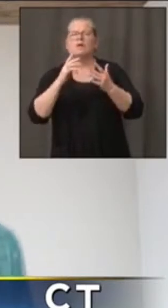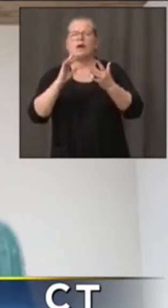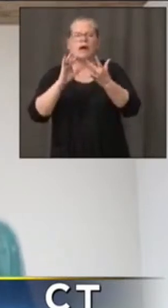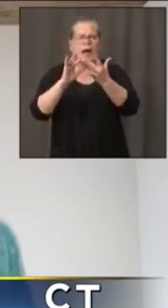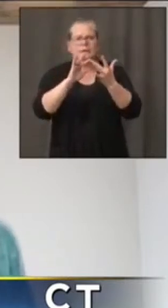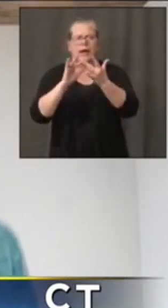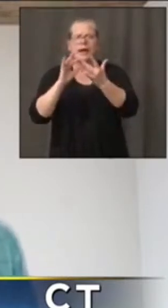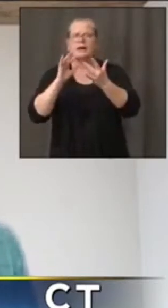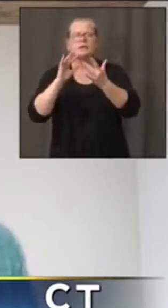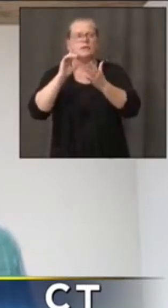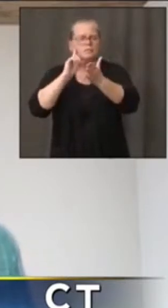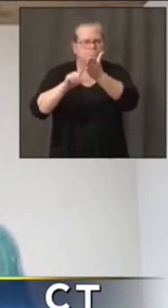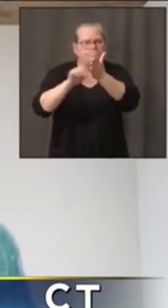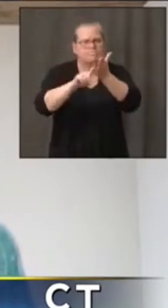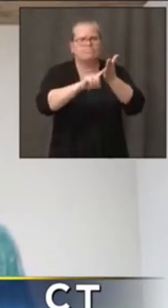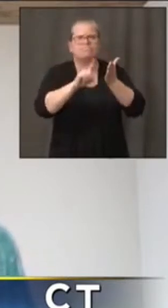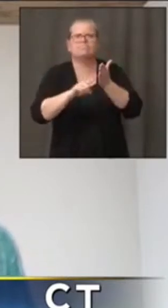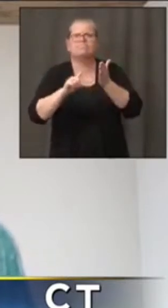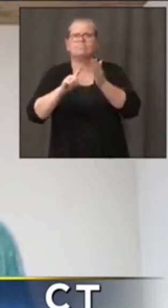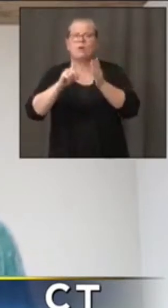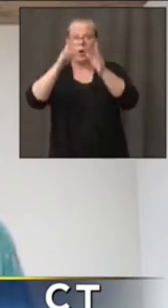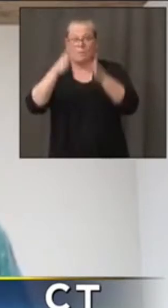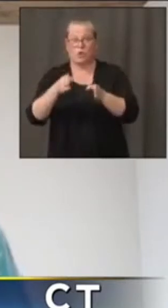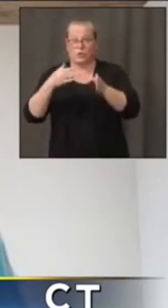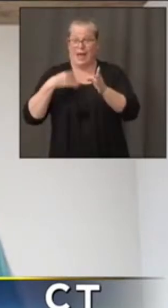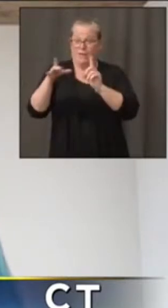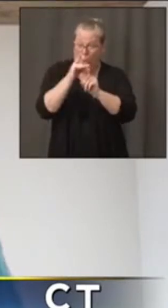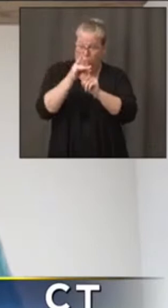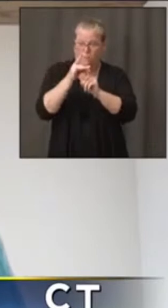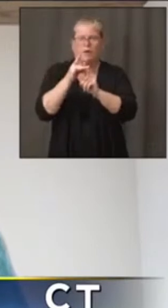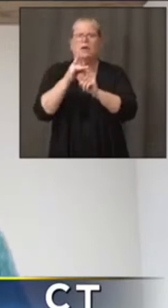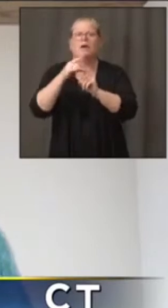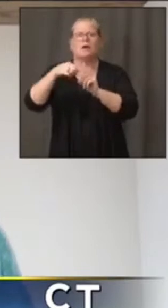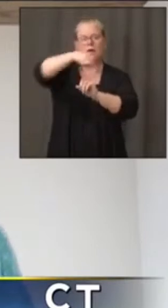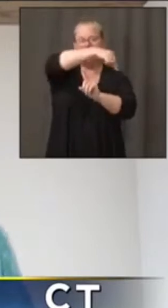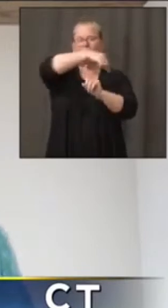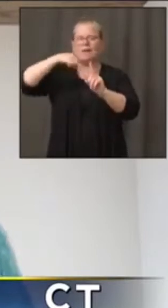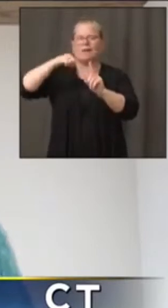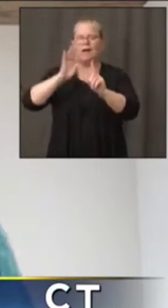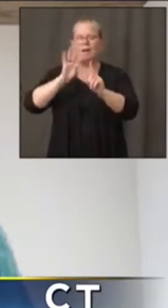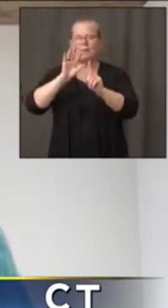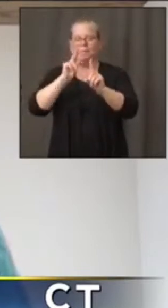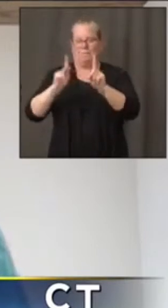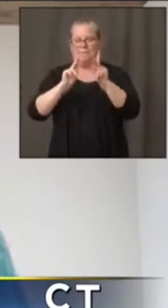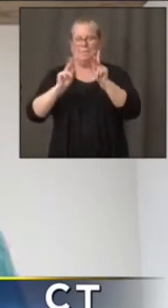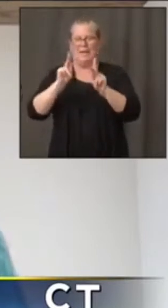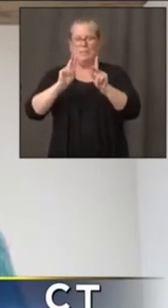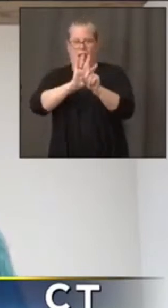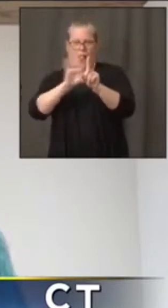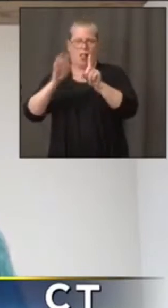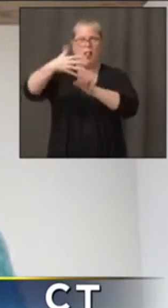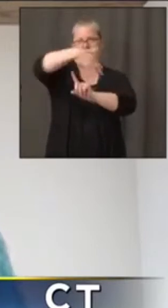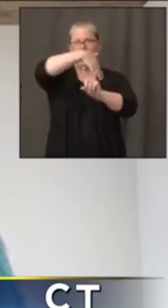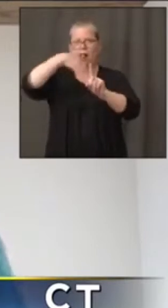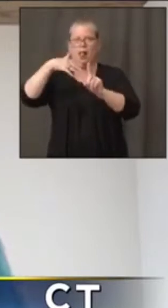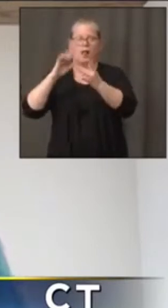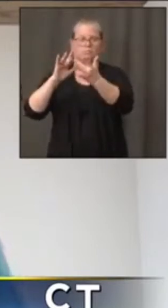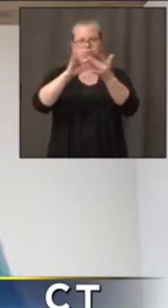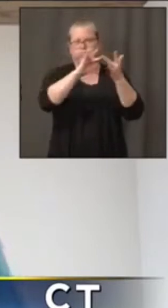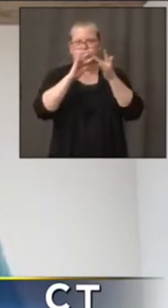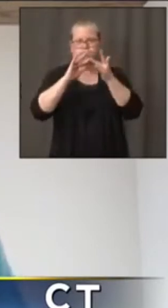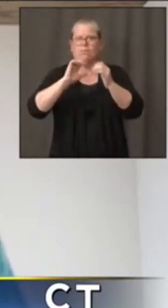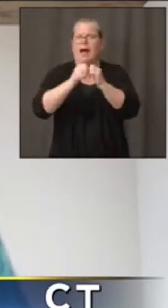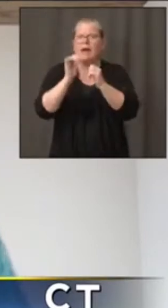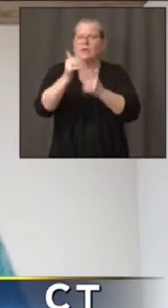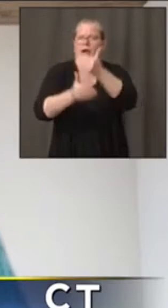contact tracing works best well in that number of cases is low and the number of contacts is manageable